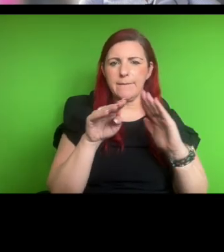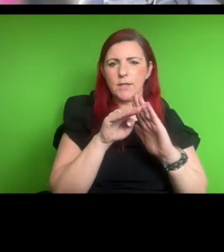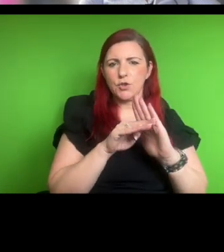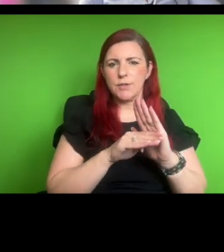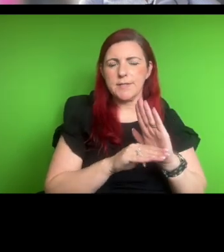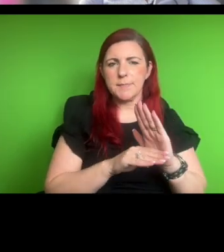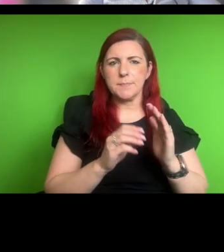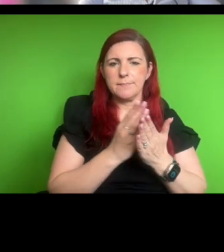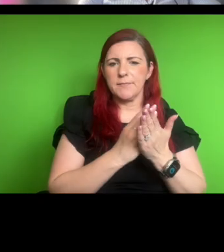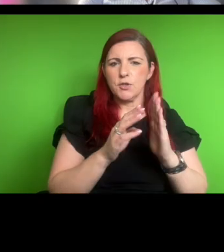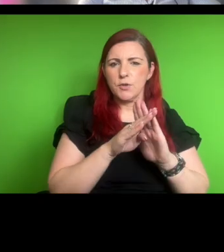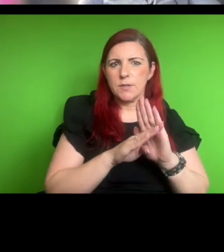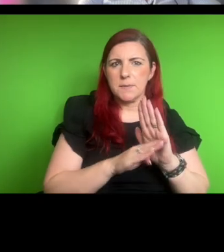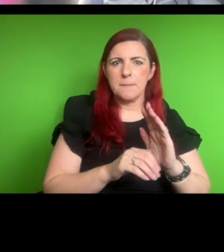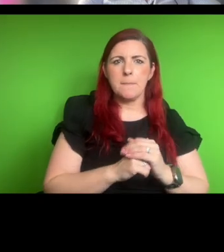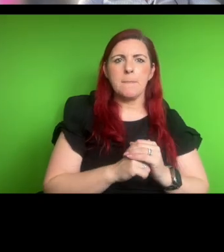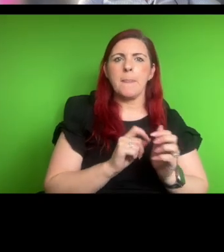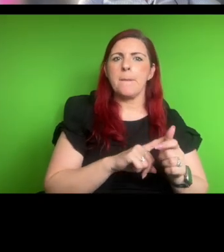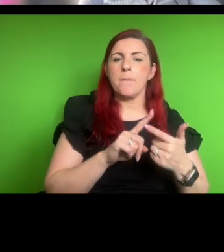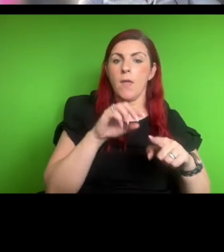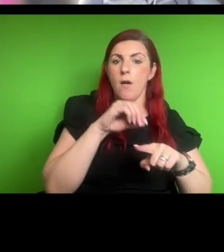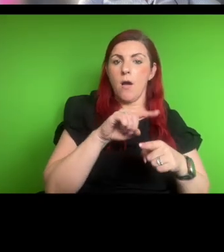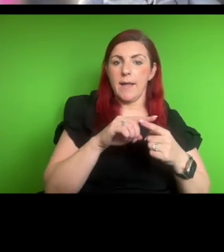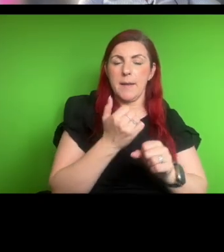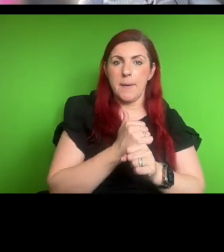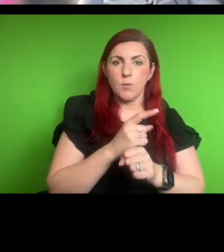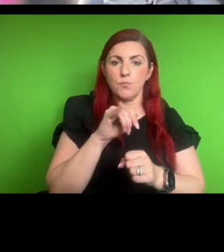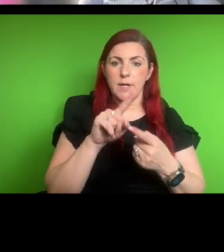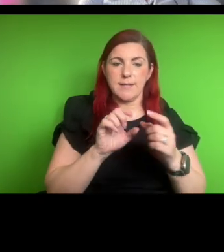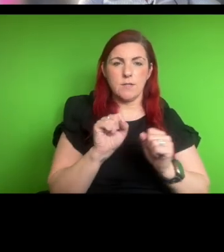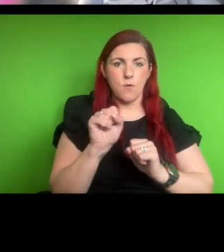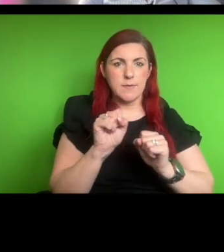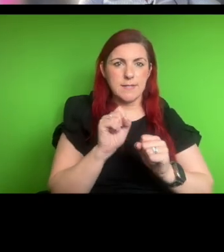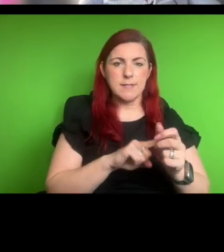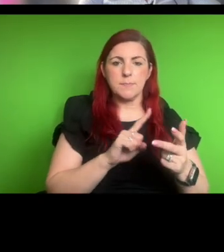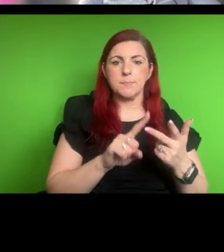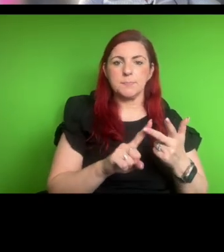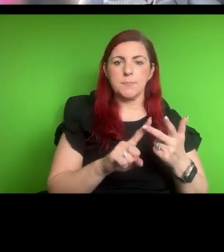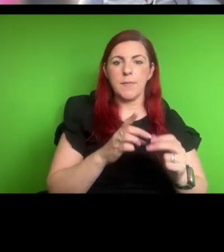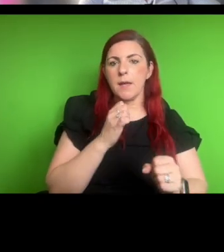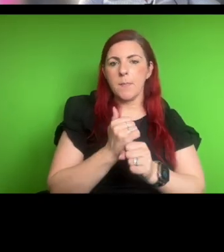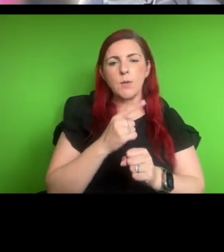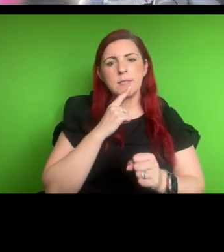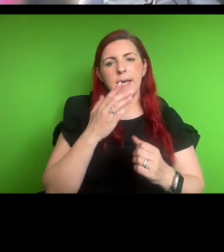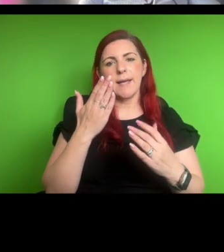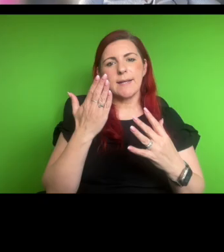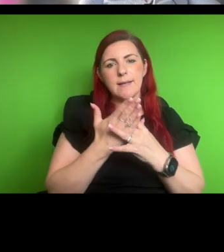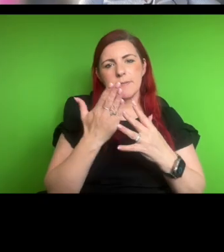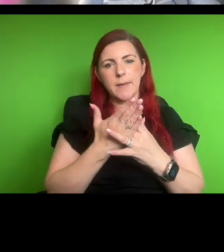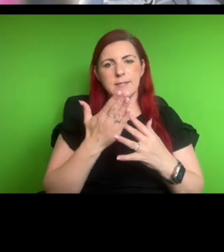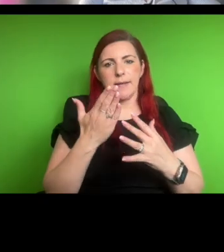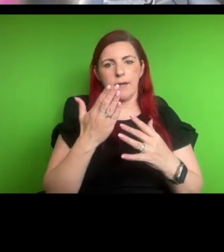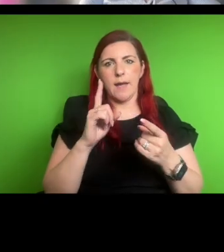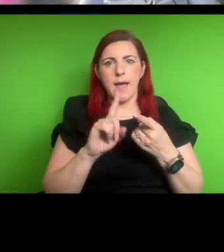on and about products and services, and about the accessibility and compatibility features of products